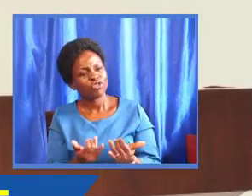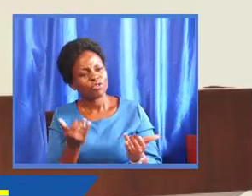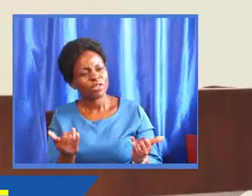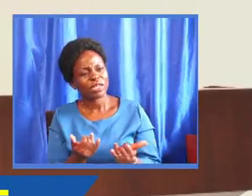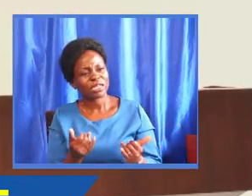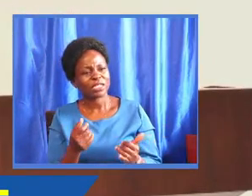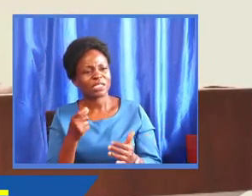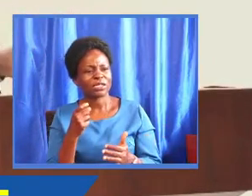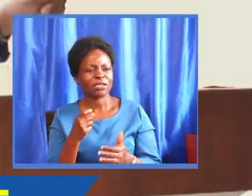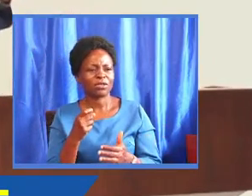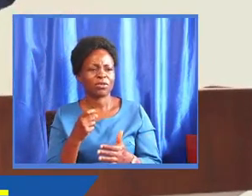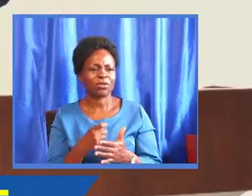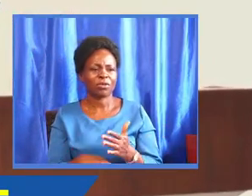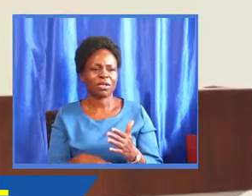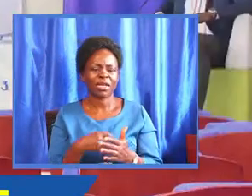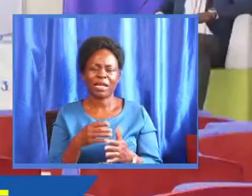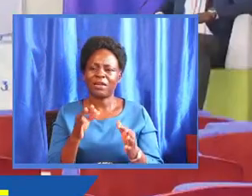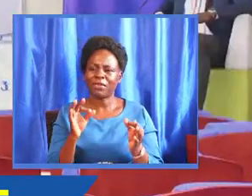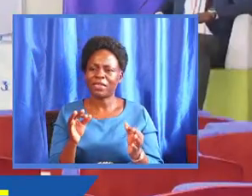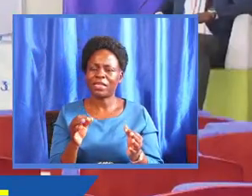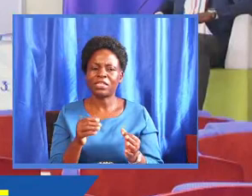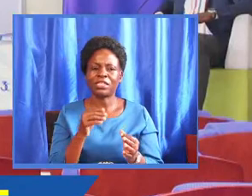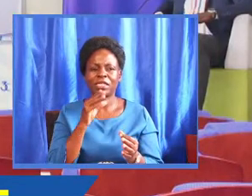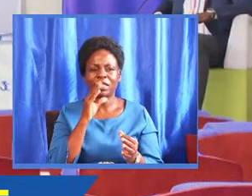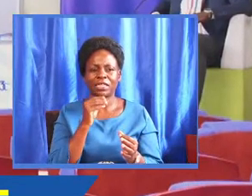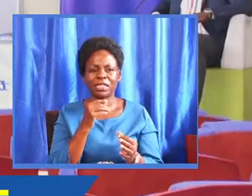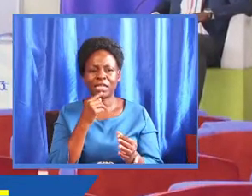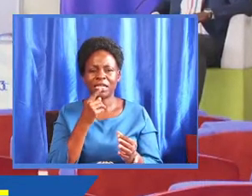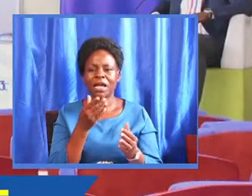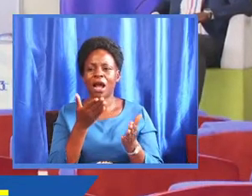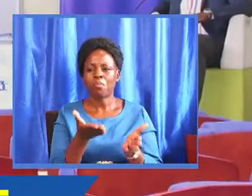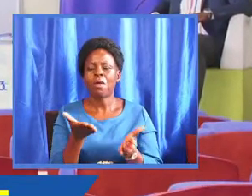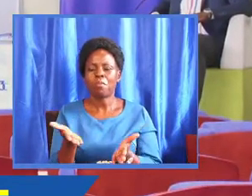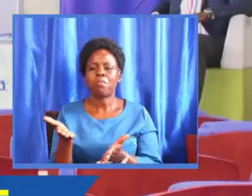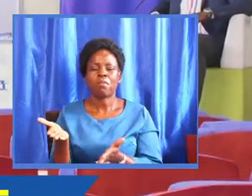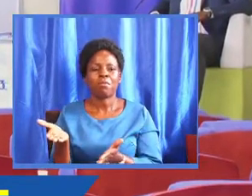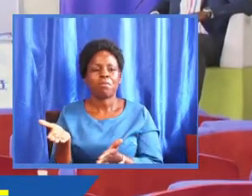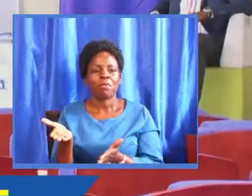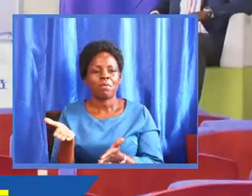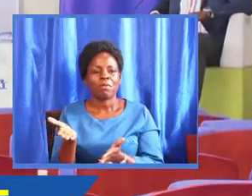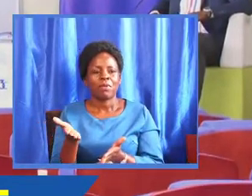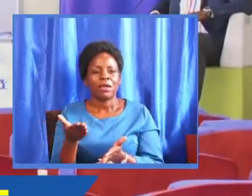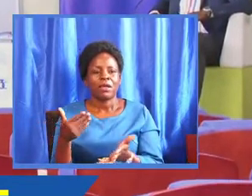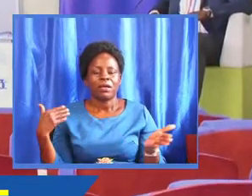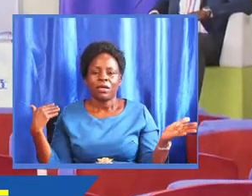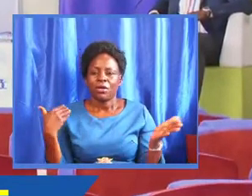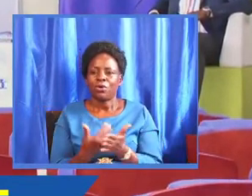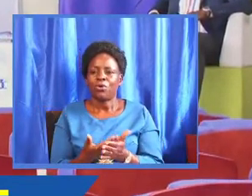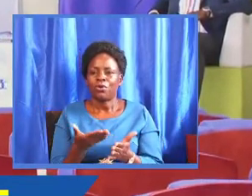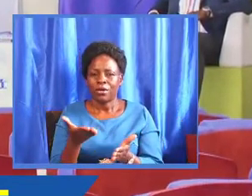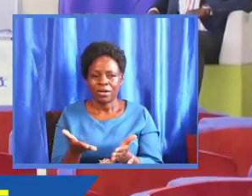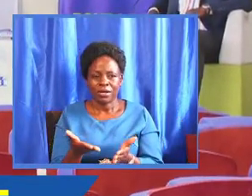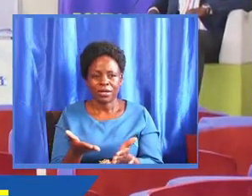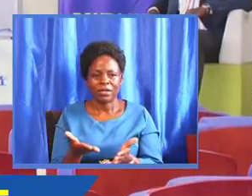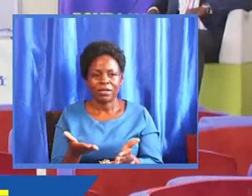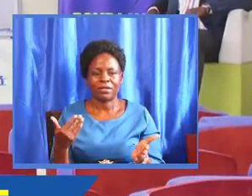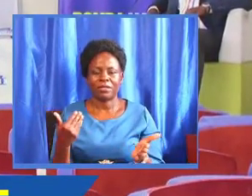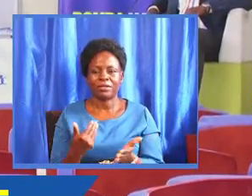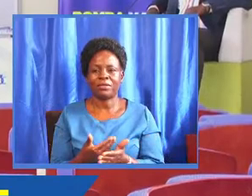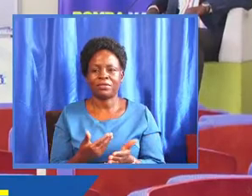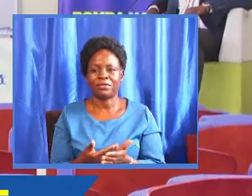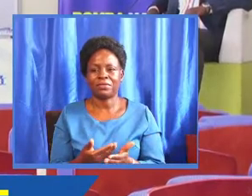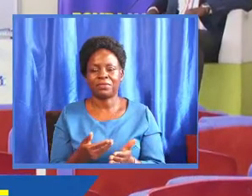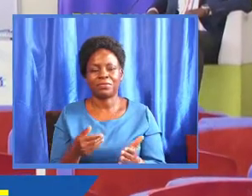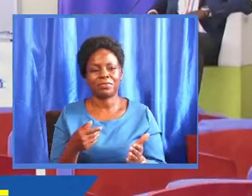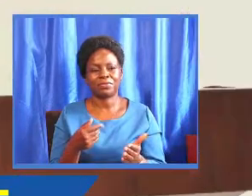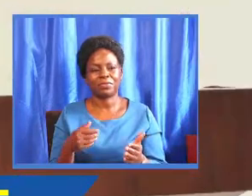kubapangisa. Everything she has said are existing, that existing tax regime that has been applying to the rental income